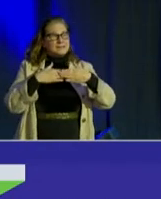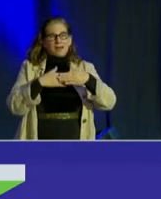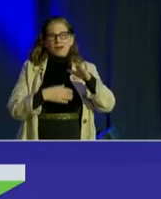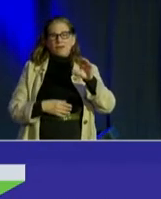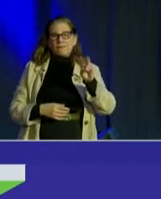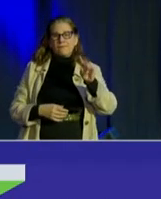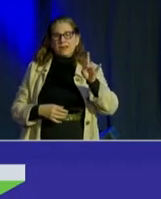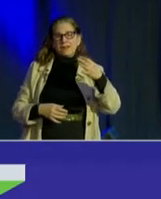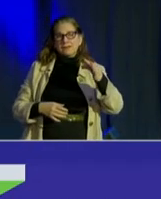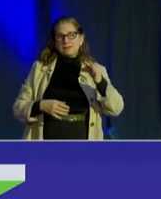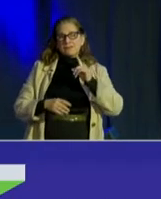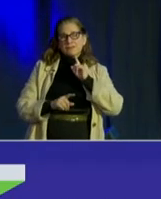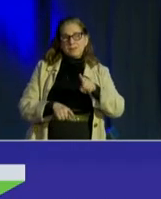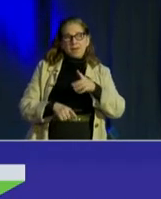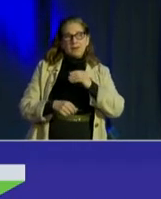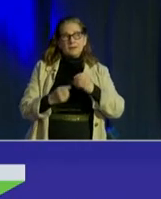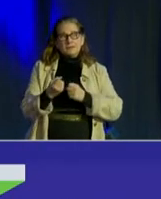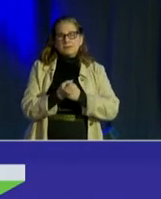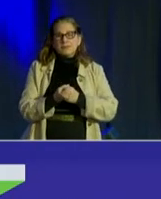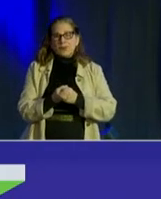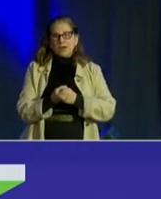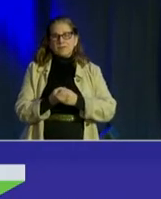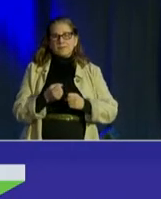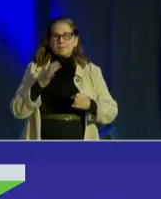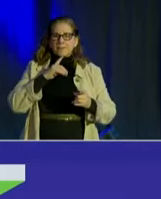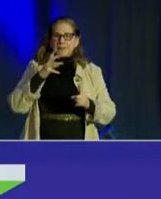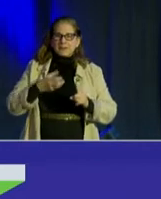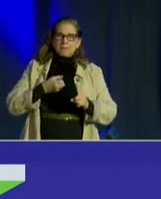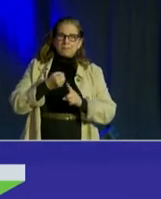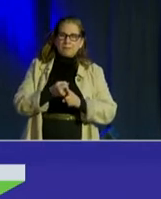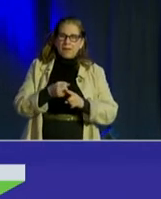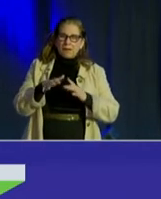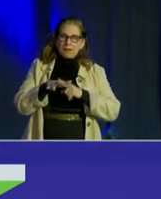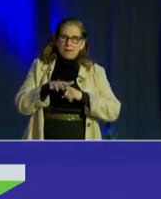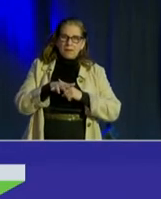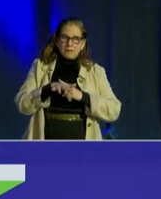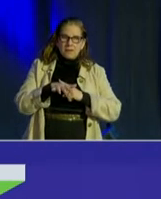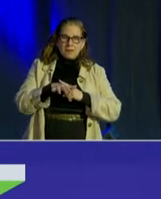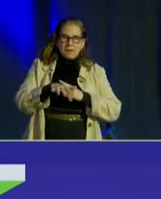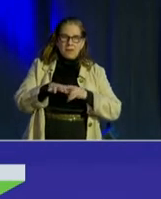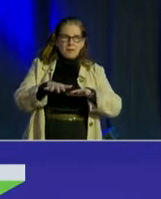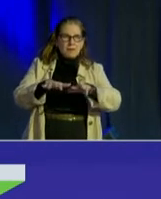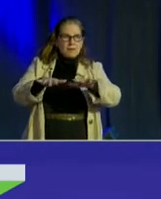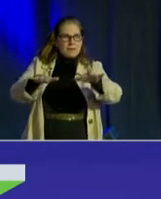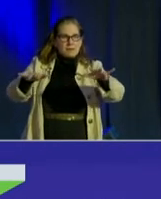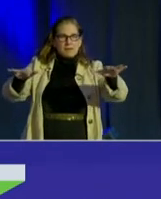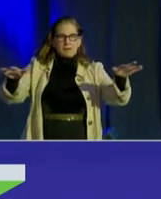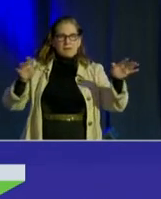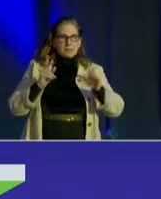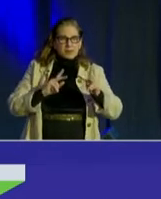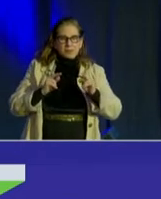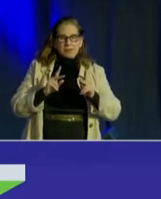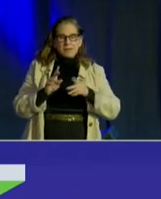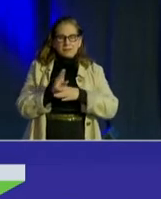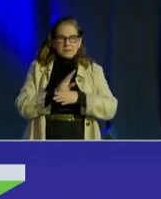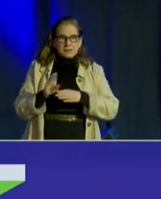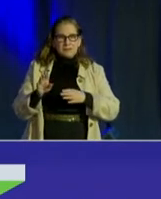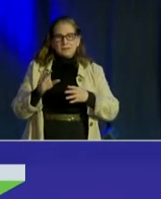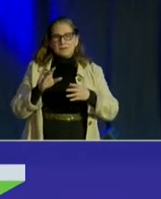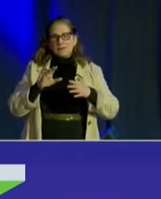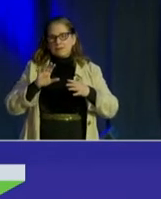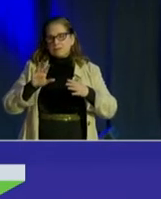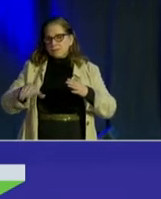to handle the ripple effects in the community of the pandemic in all of its forms. That included providing an